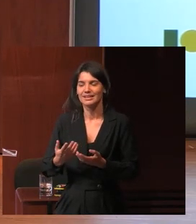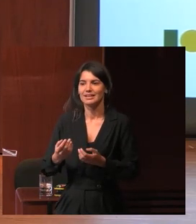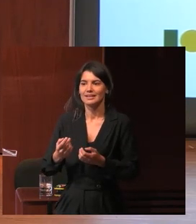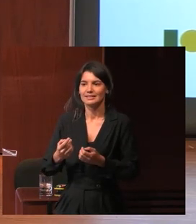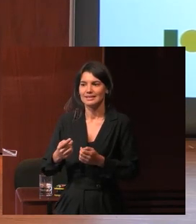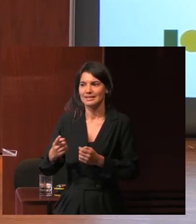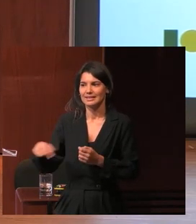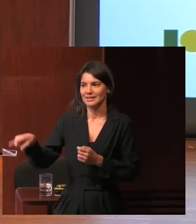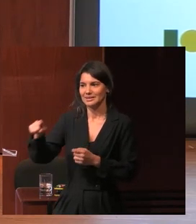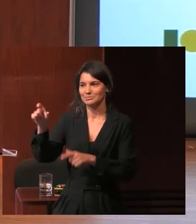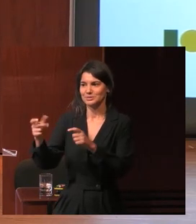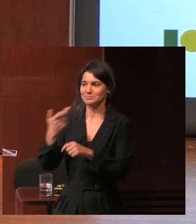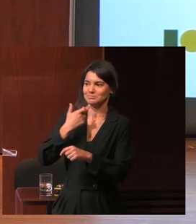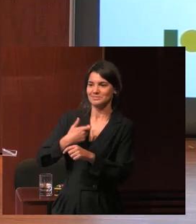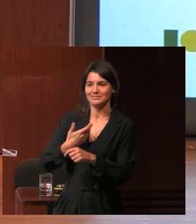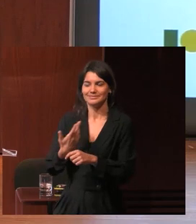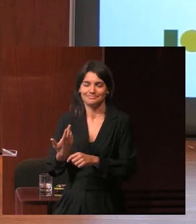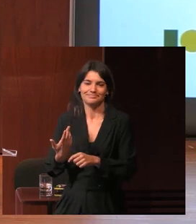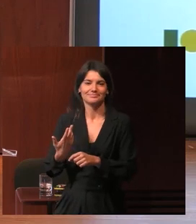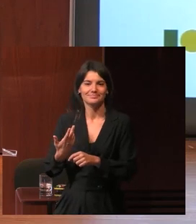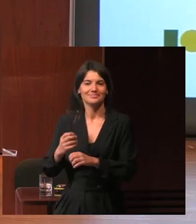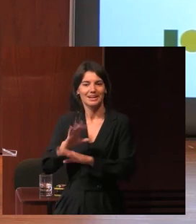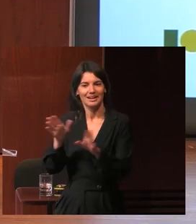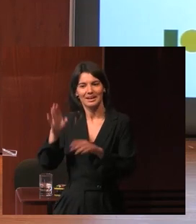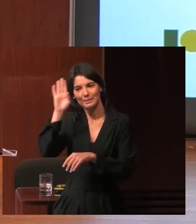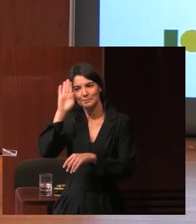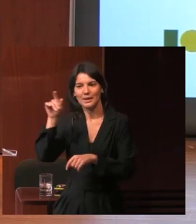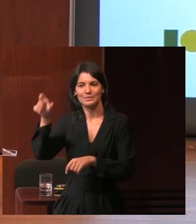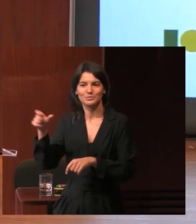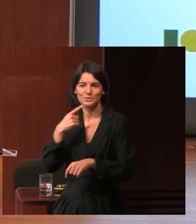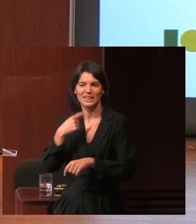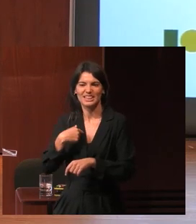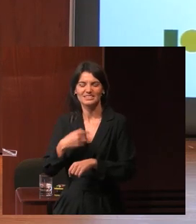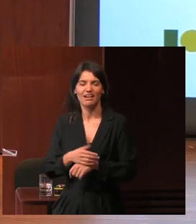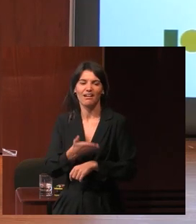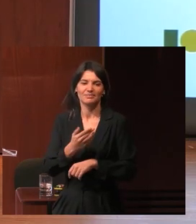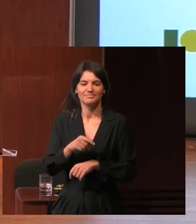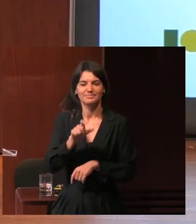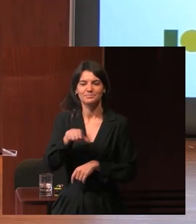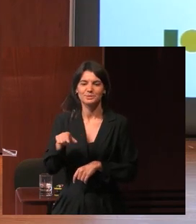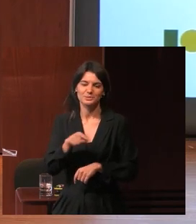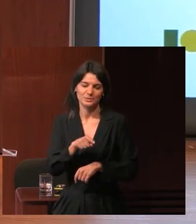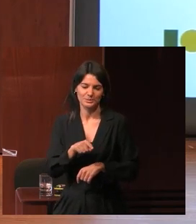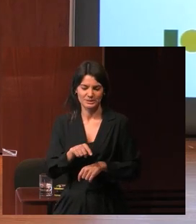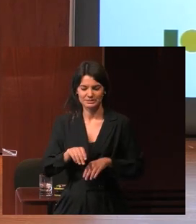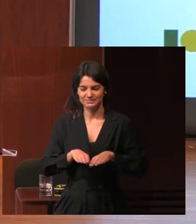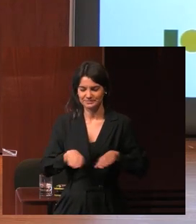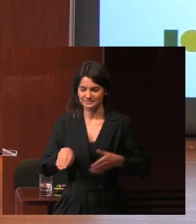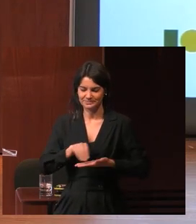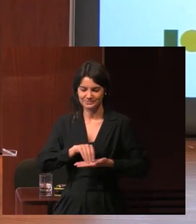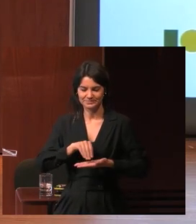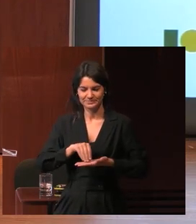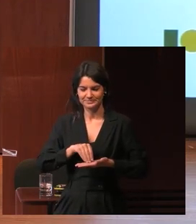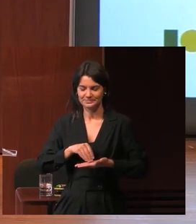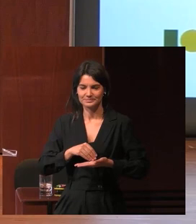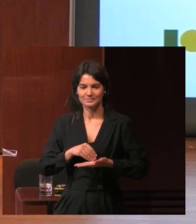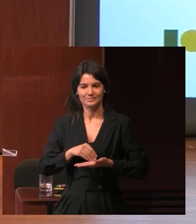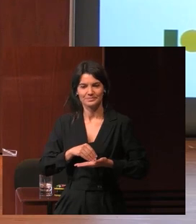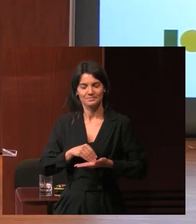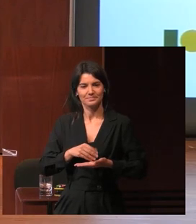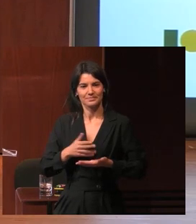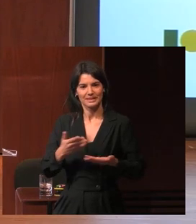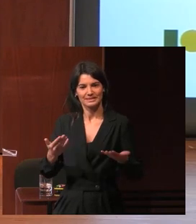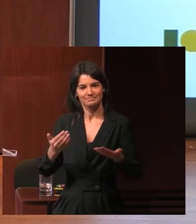course, you know, there are people who say, these people who are sitting at their desks, they have their progressive